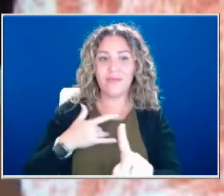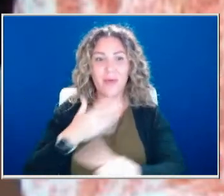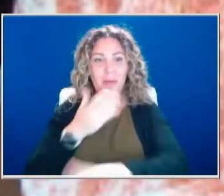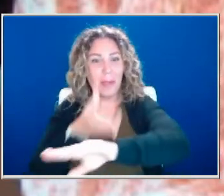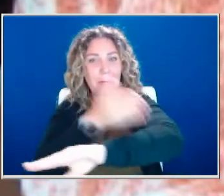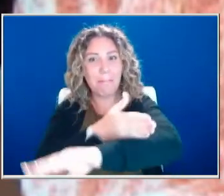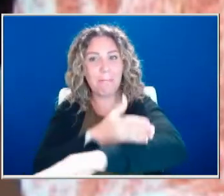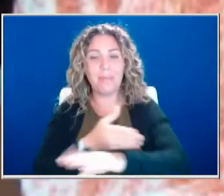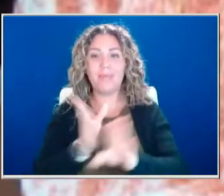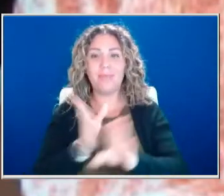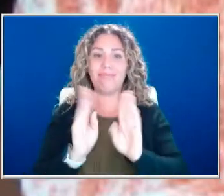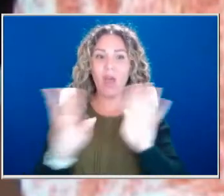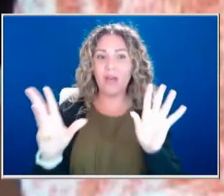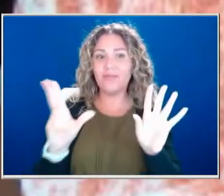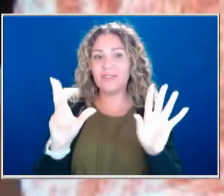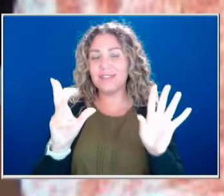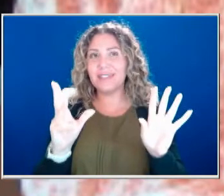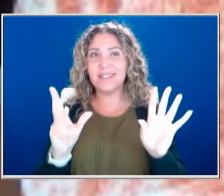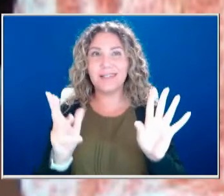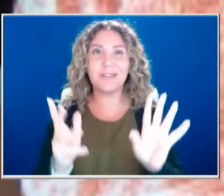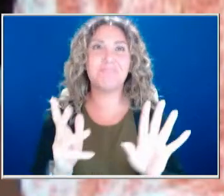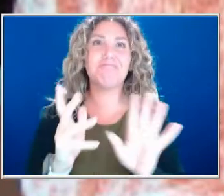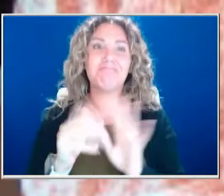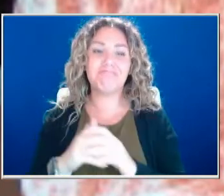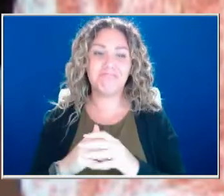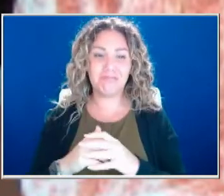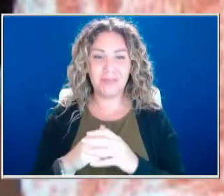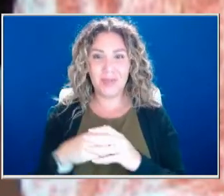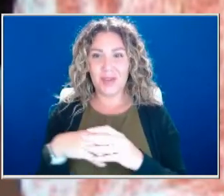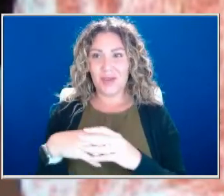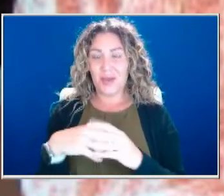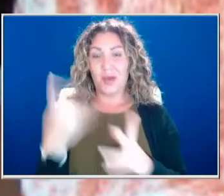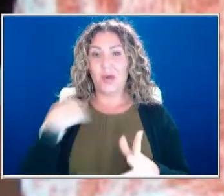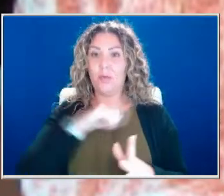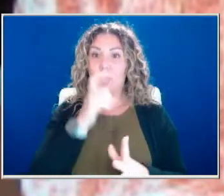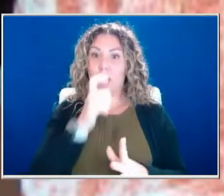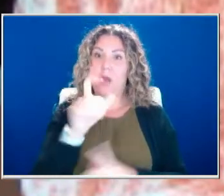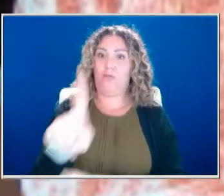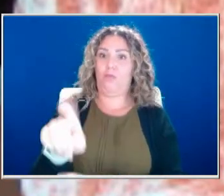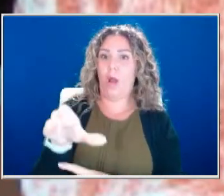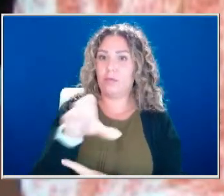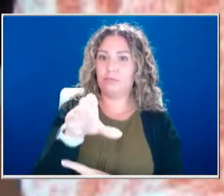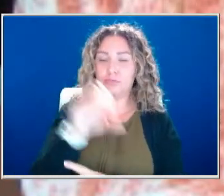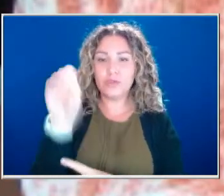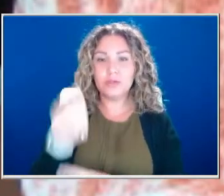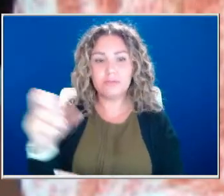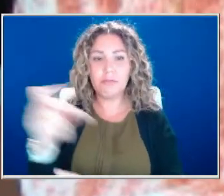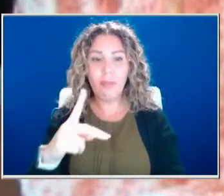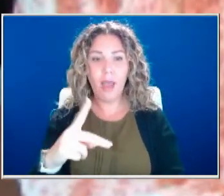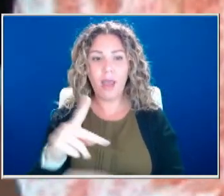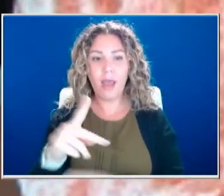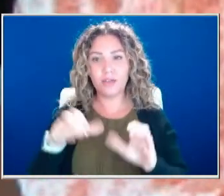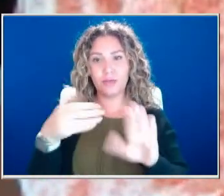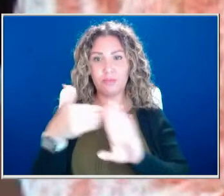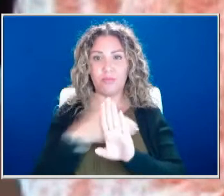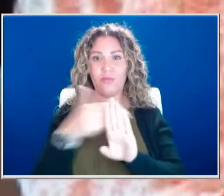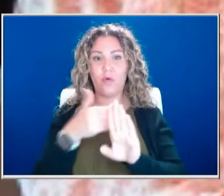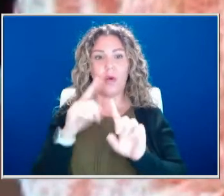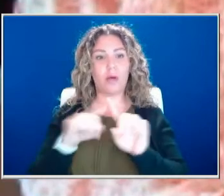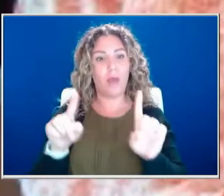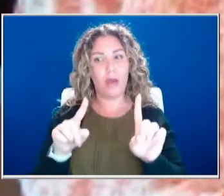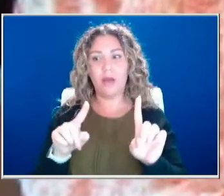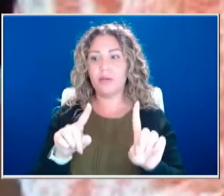obviously we're not, quite, just like you said, 100% back to be able to compete and do the same stuff that he did before, but he's definitely working hard to get there.